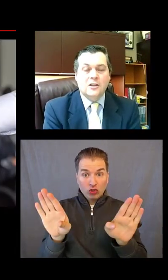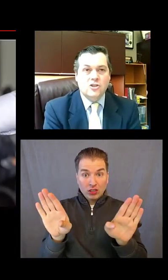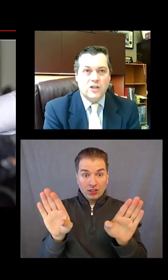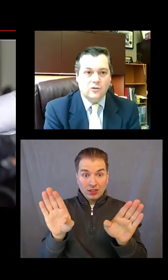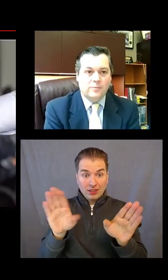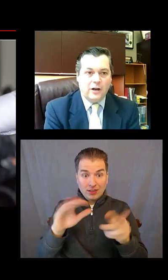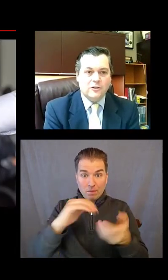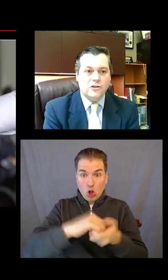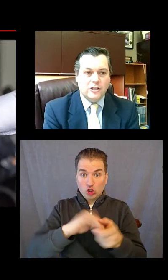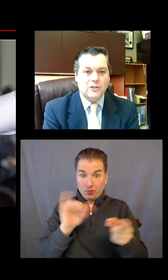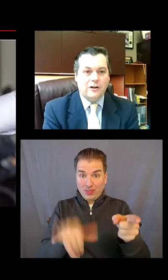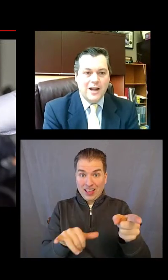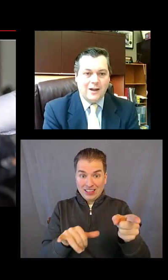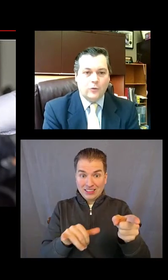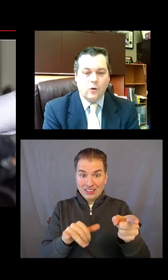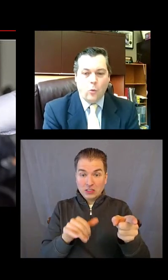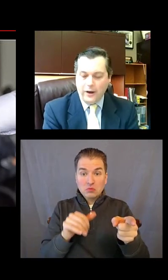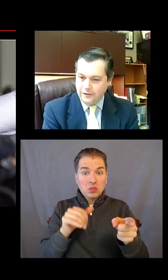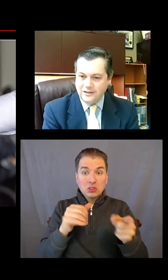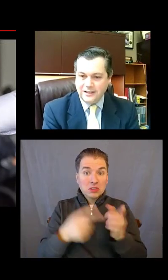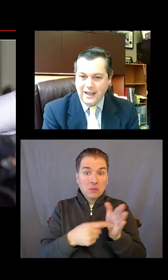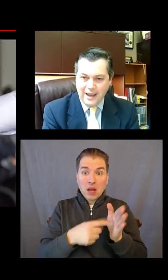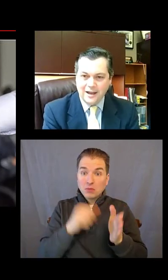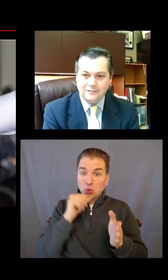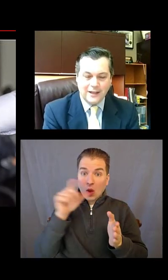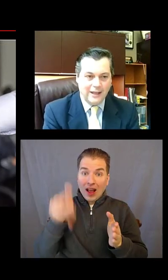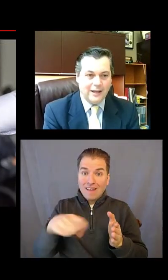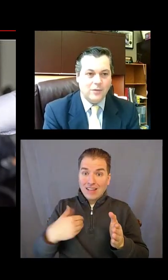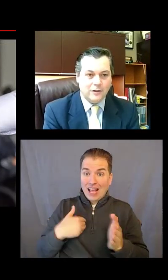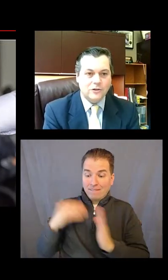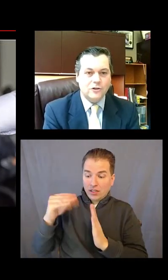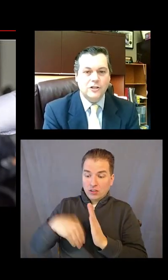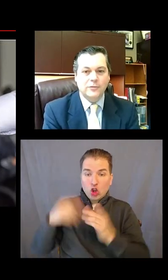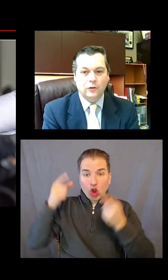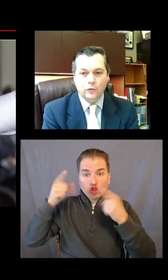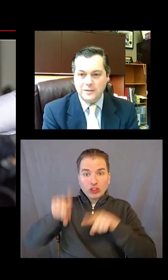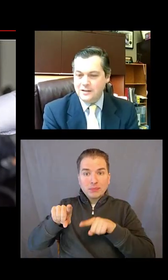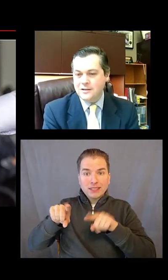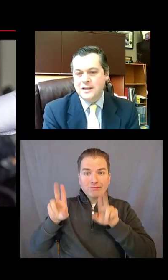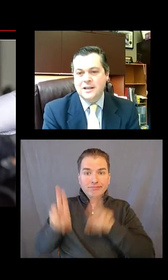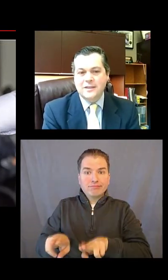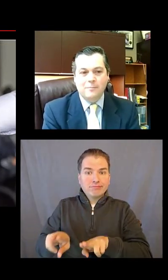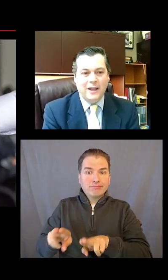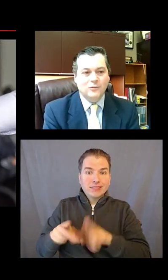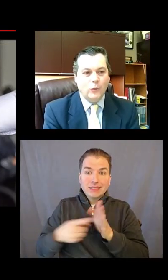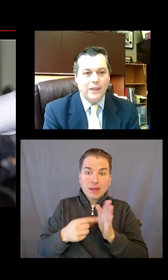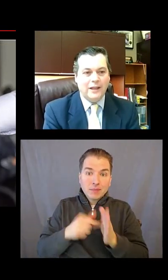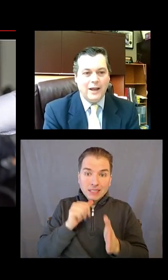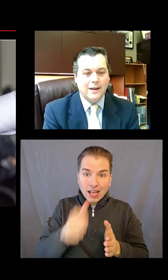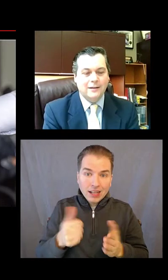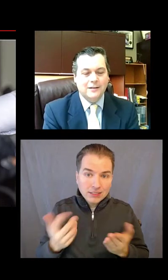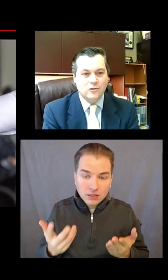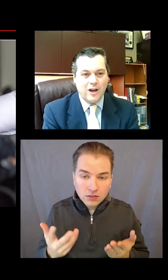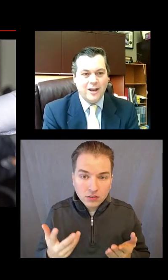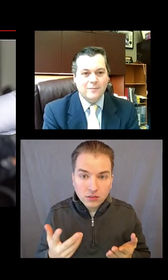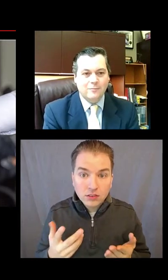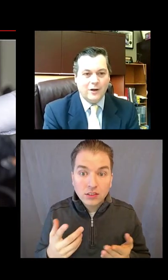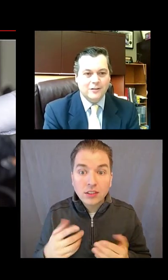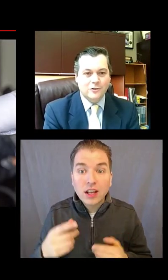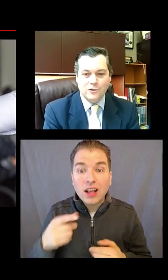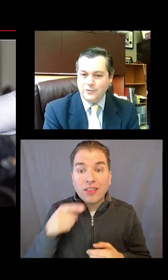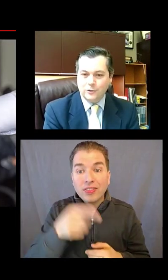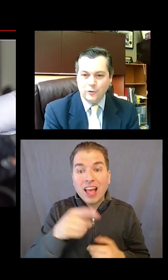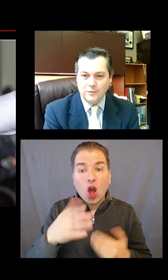Unfortunately, general partnerships are not required to have a partnership agreement. The best way that I can describe